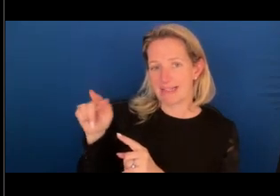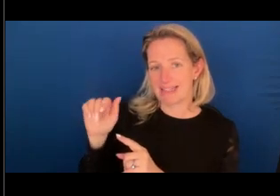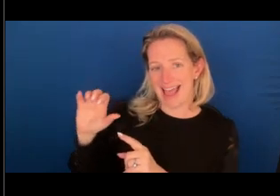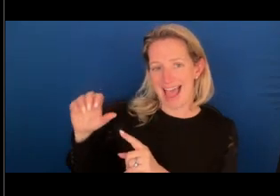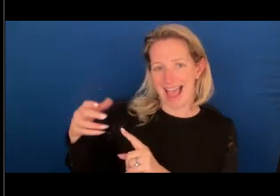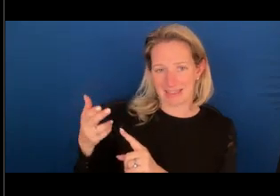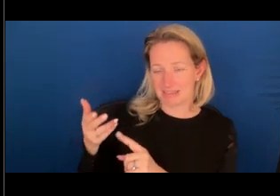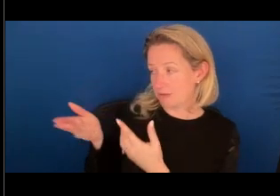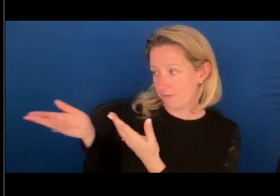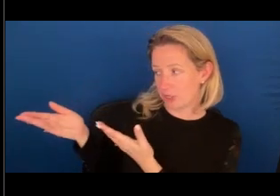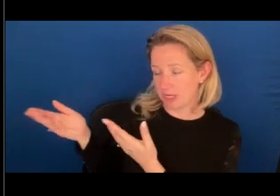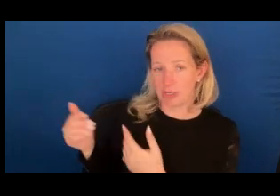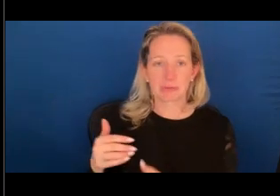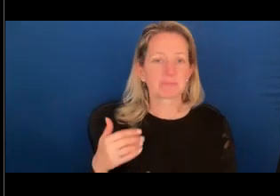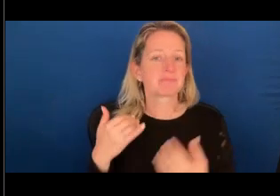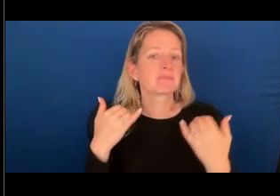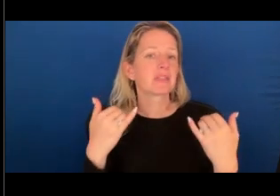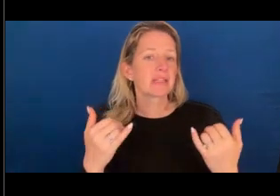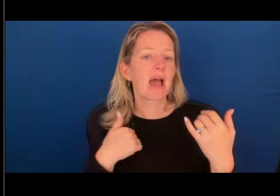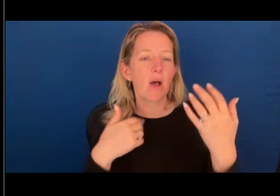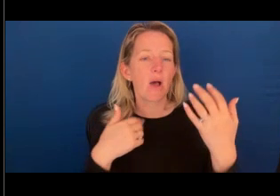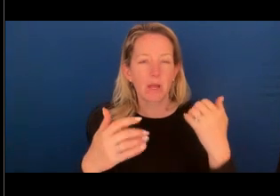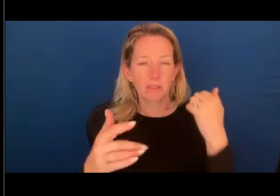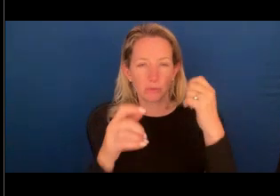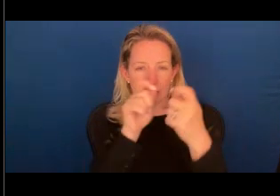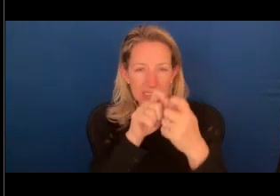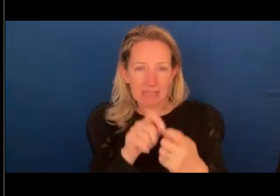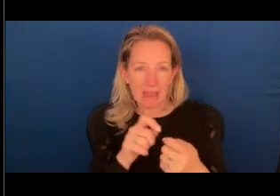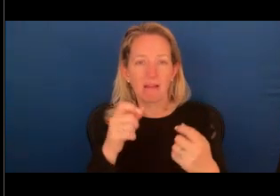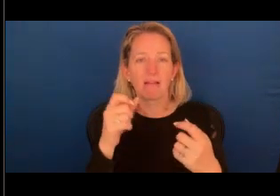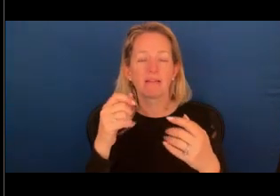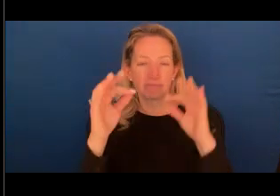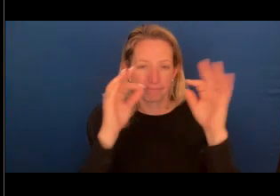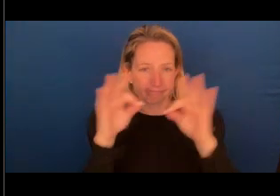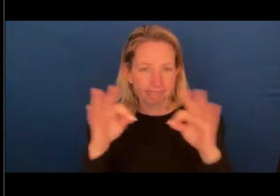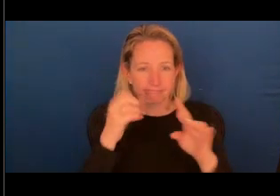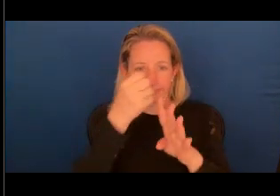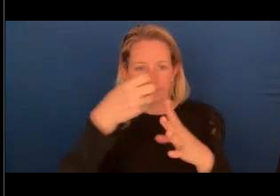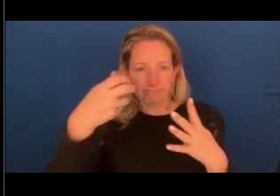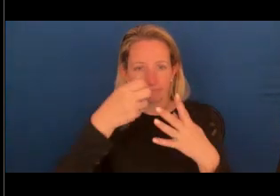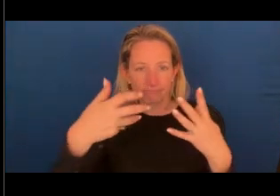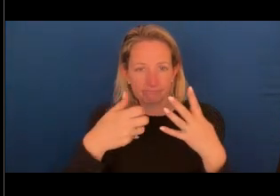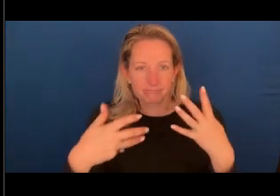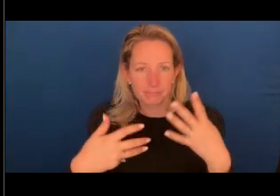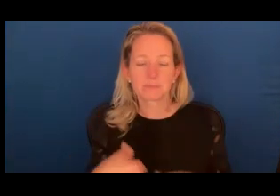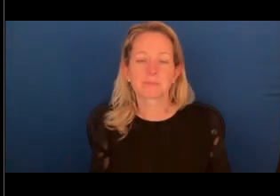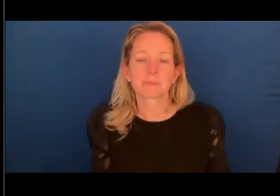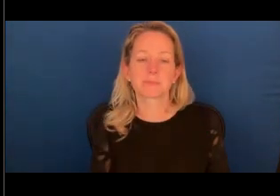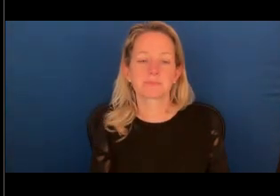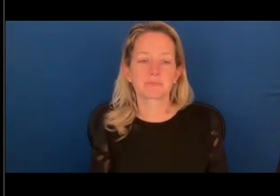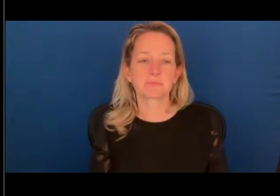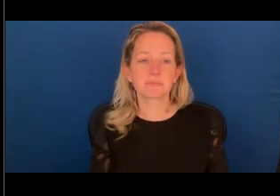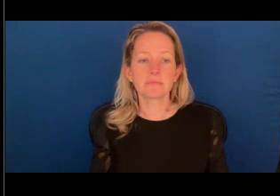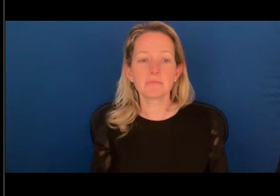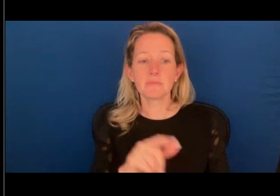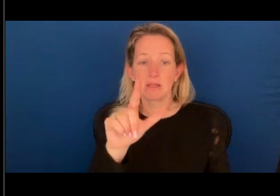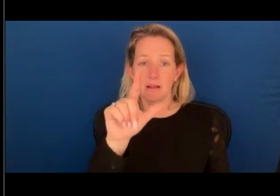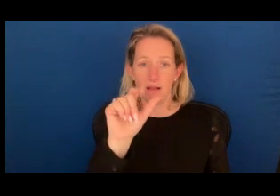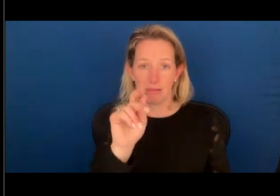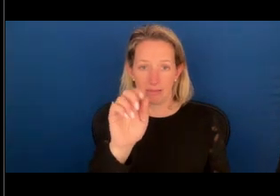I would like to go over the details step by step. Next slide, please. So here you can see the Lake Michigan over